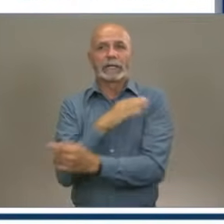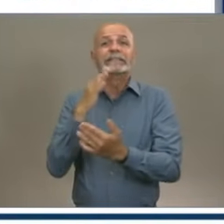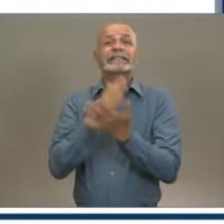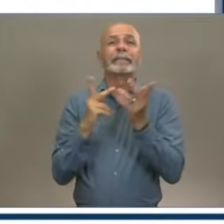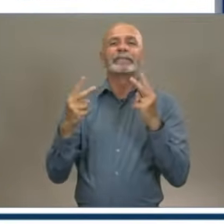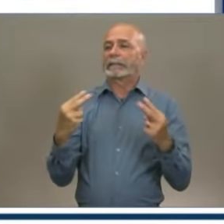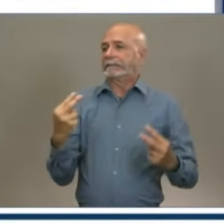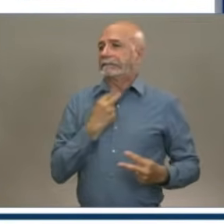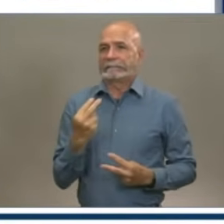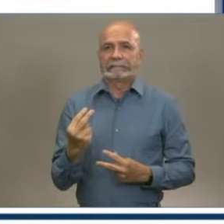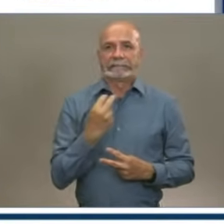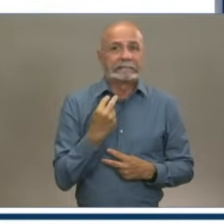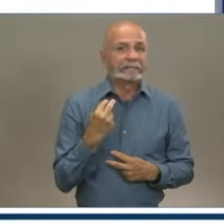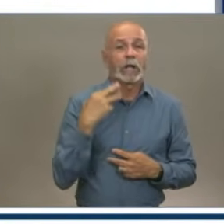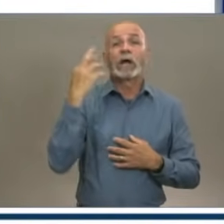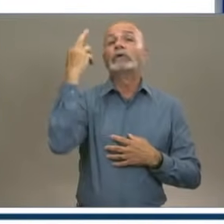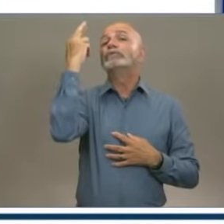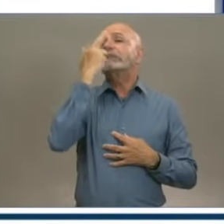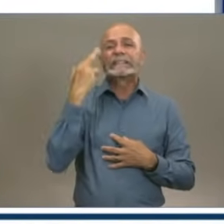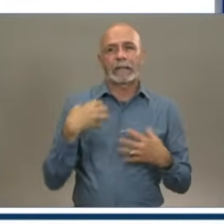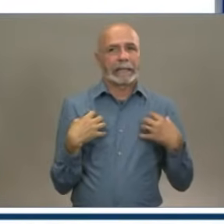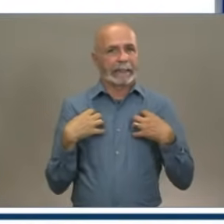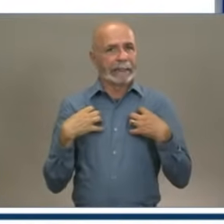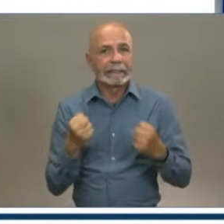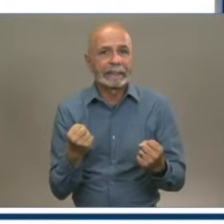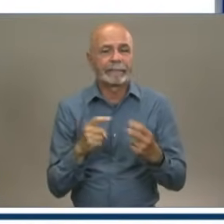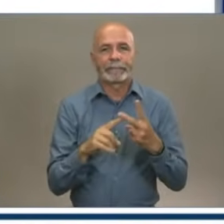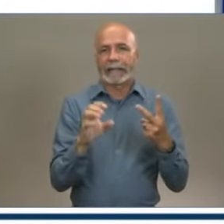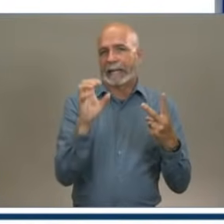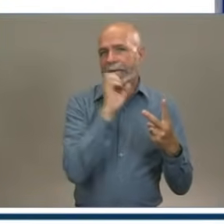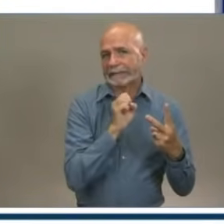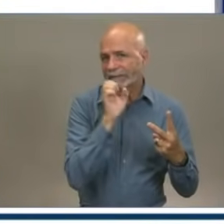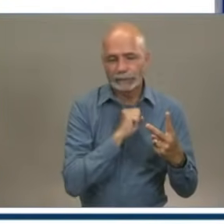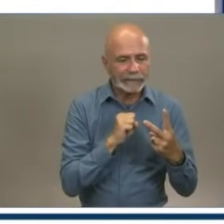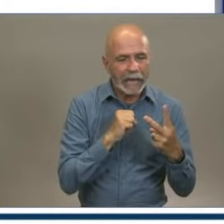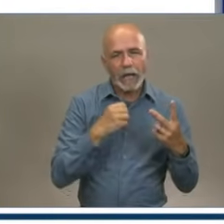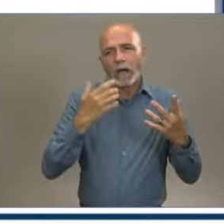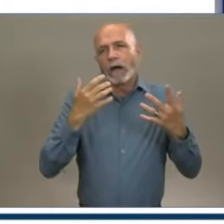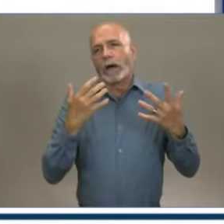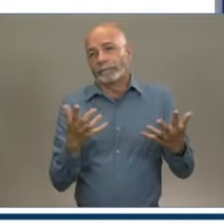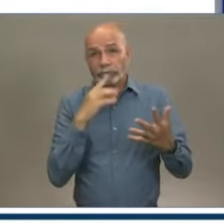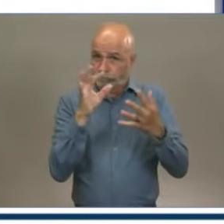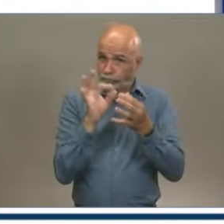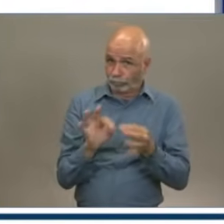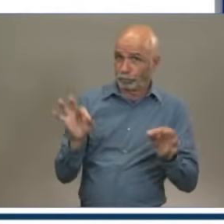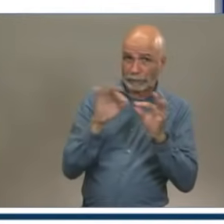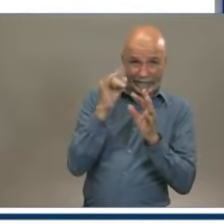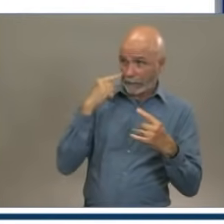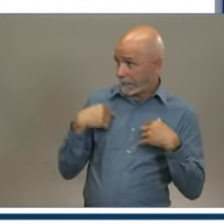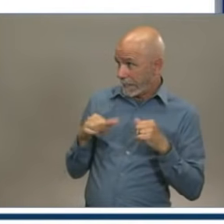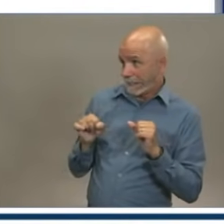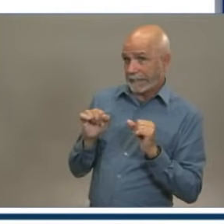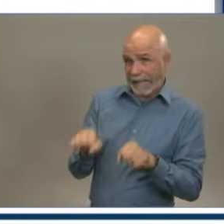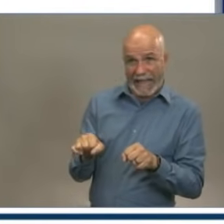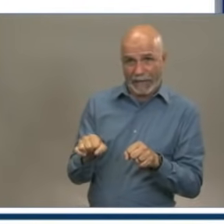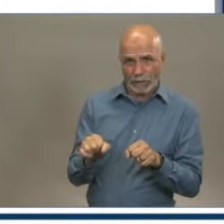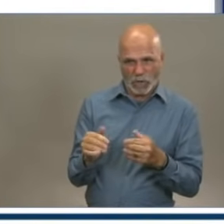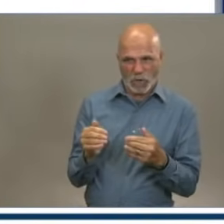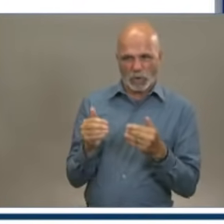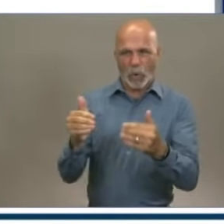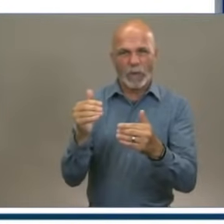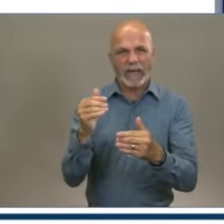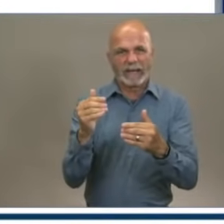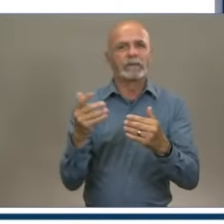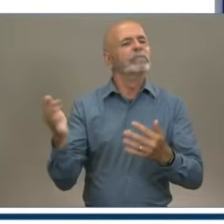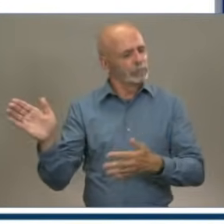health reasons or age, and that's why it's so important for those of us who are eligible to get those 2 doses. We're all in this